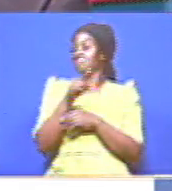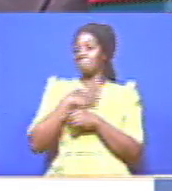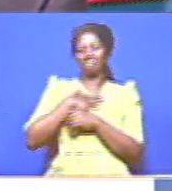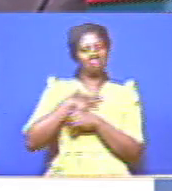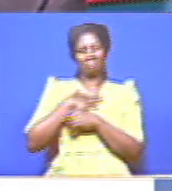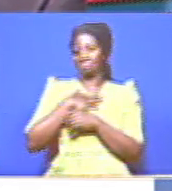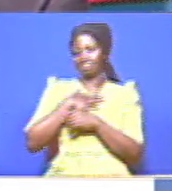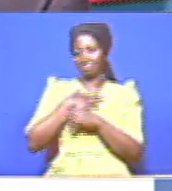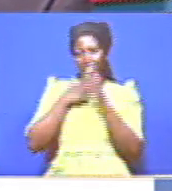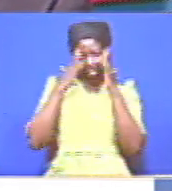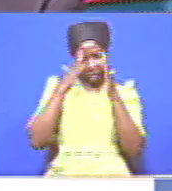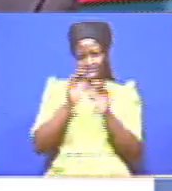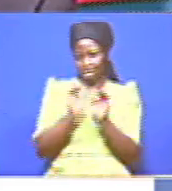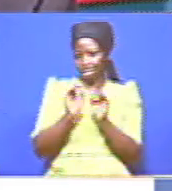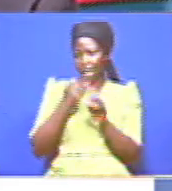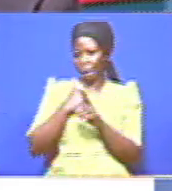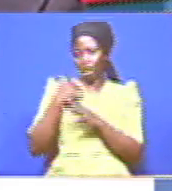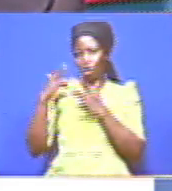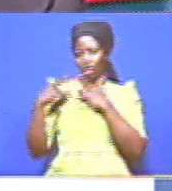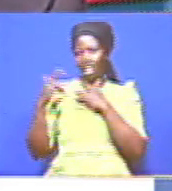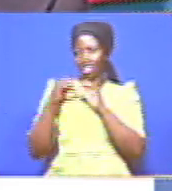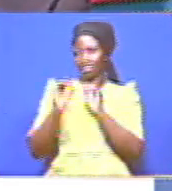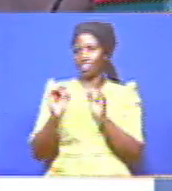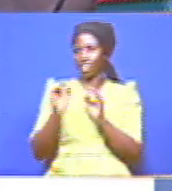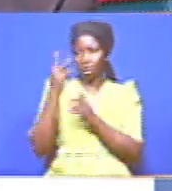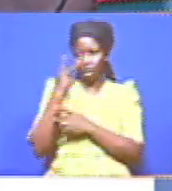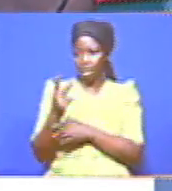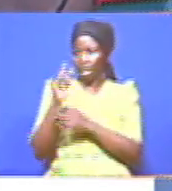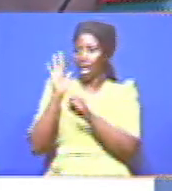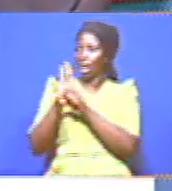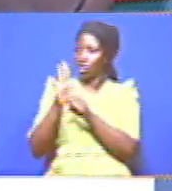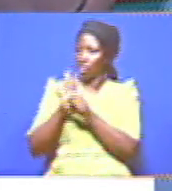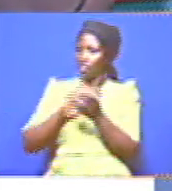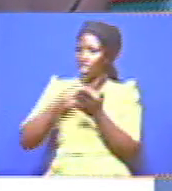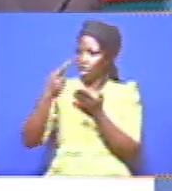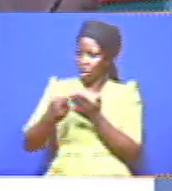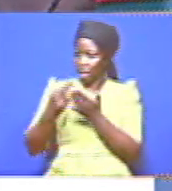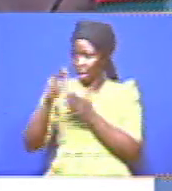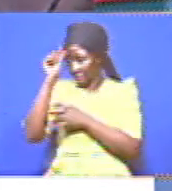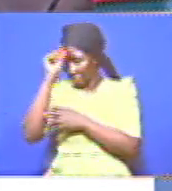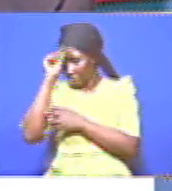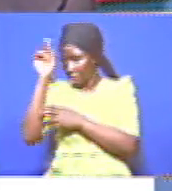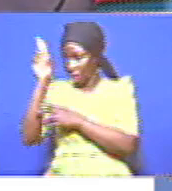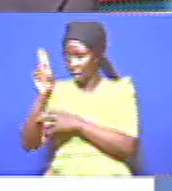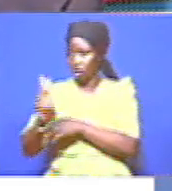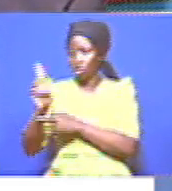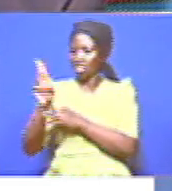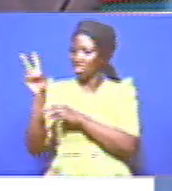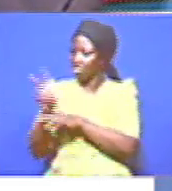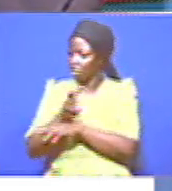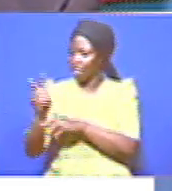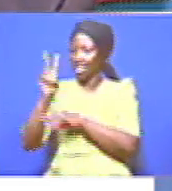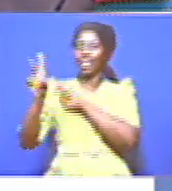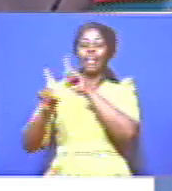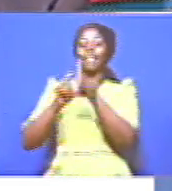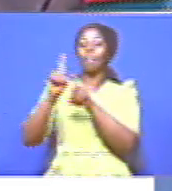you. Mm-hmm. You see, you have seen how much resources the government spent on invigilating examination. Mm-hmm. I